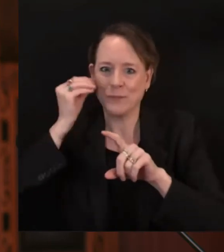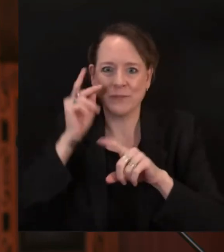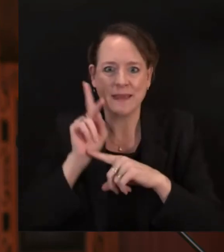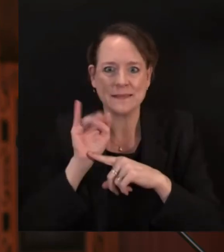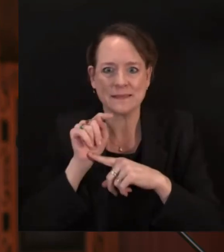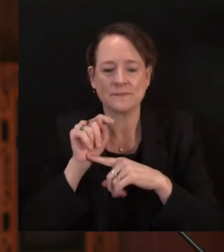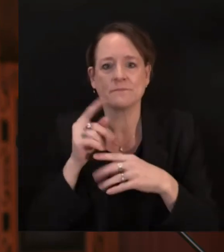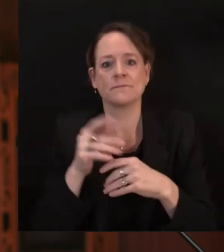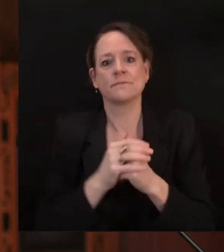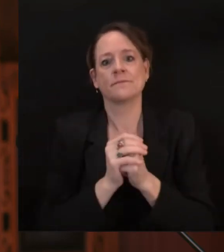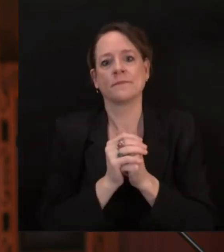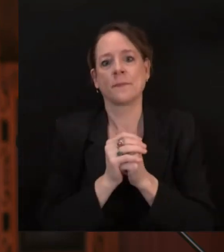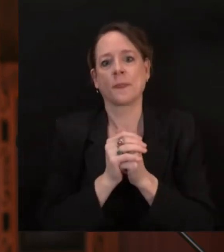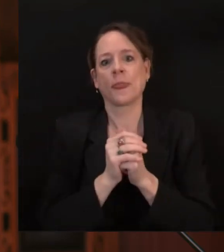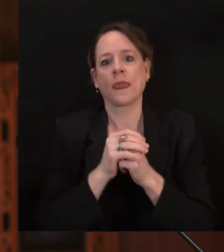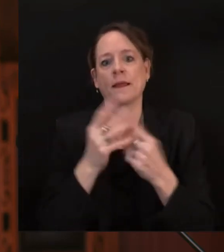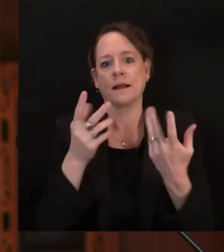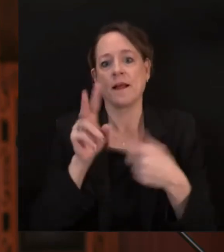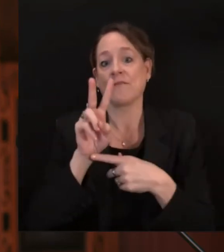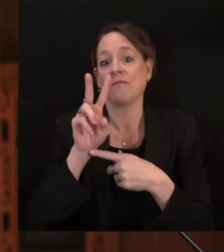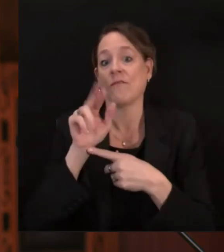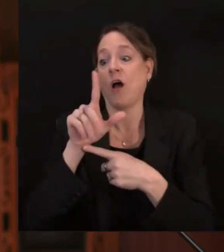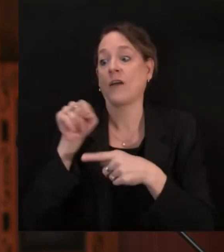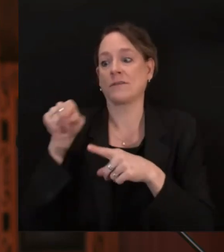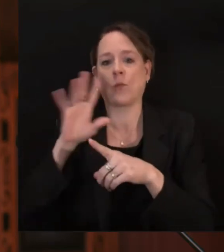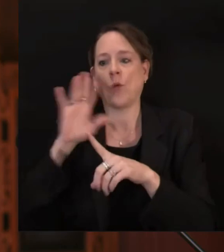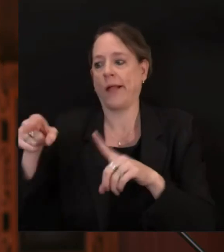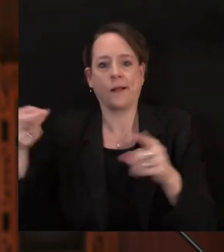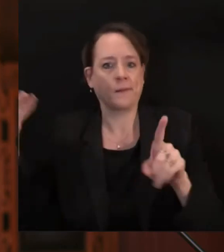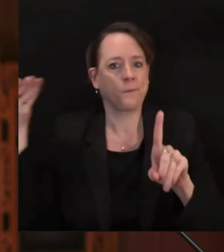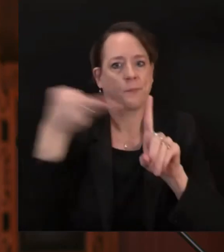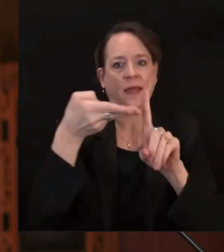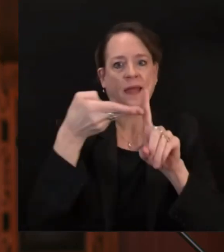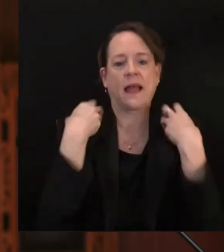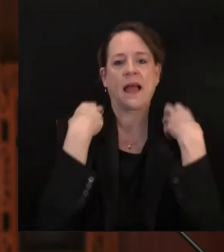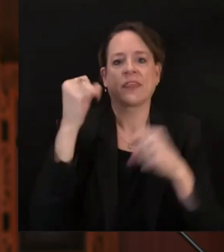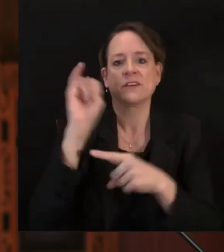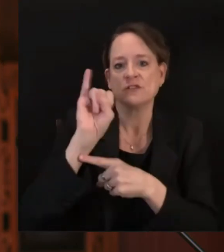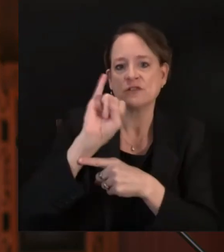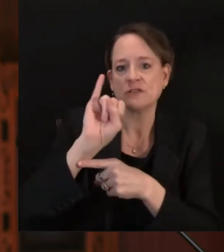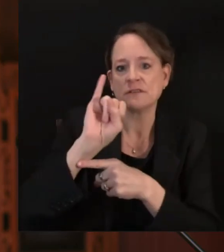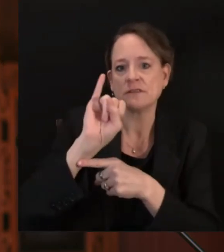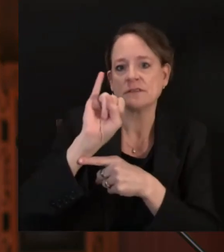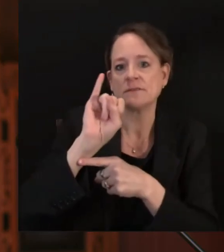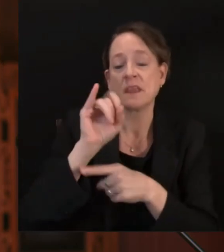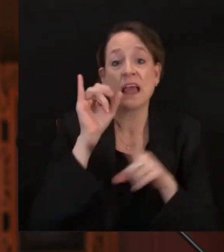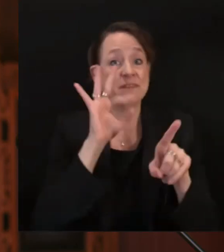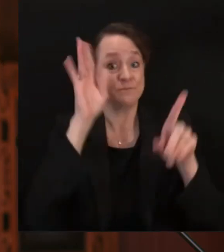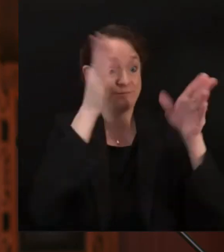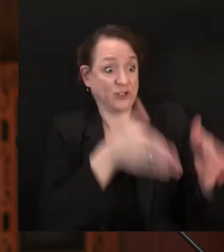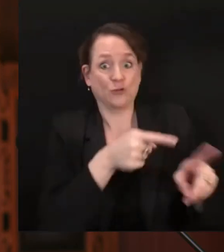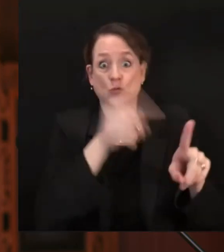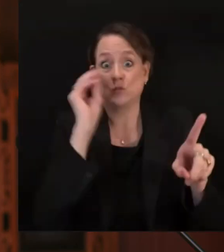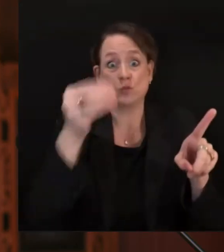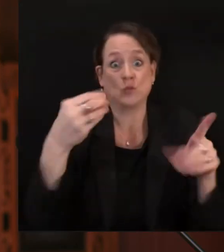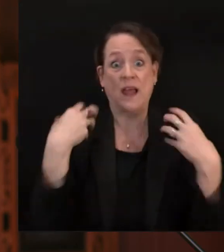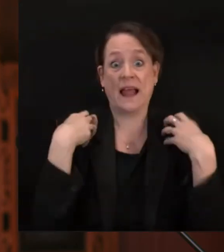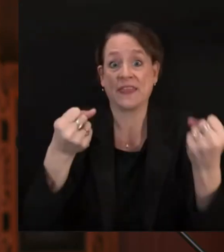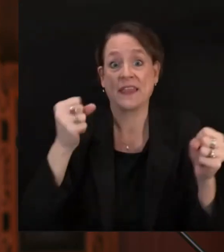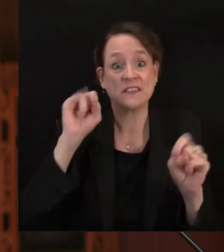we will pay for that so that this testing remains at no cost to individuals here in the state of